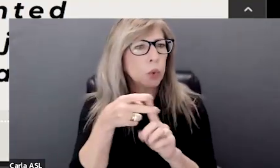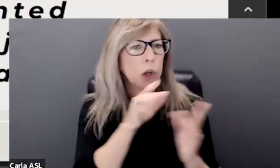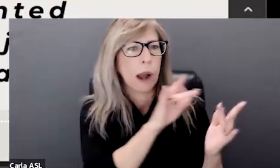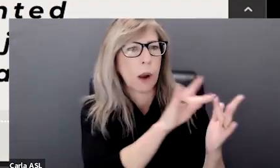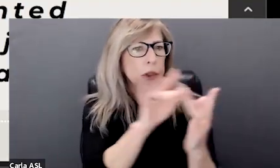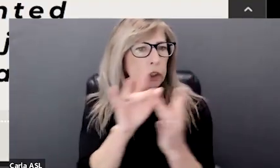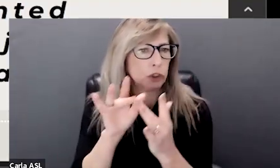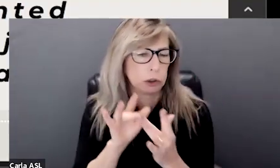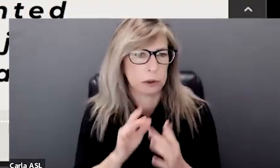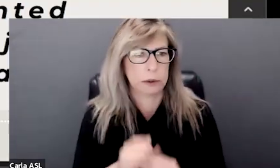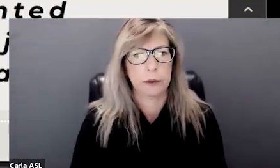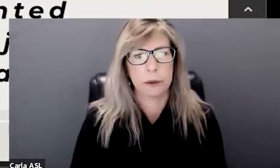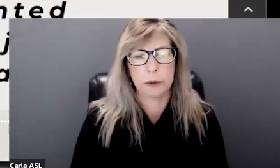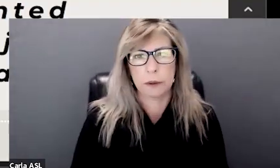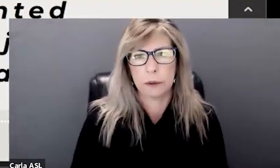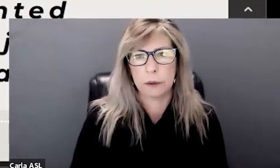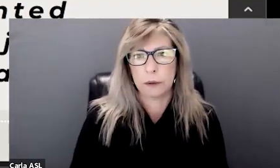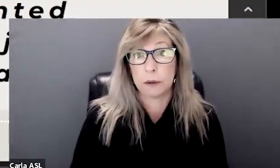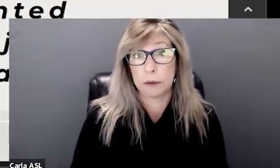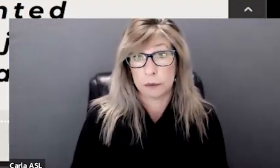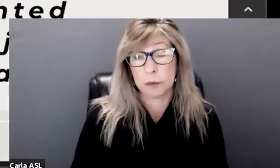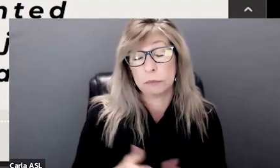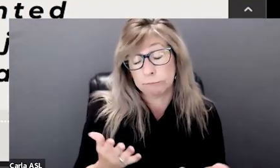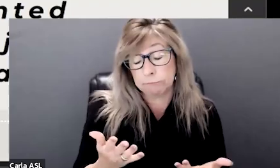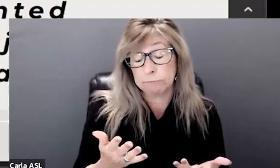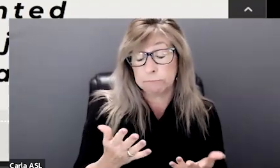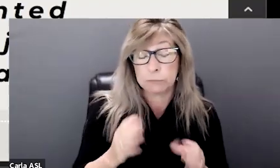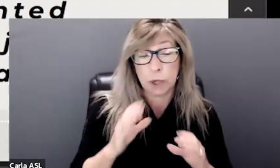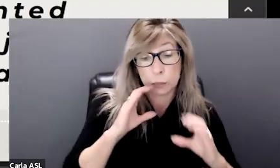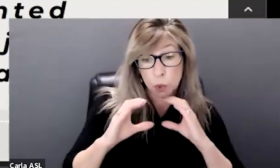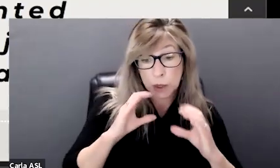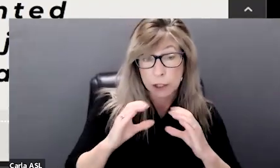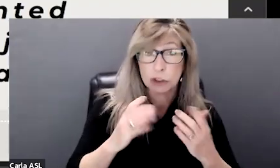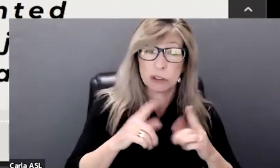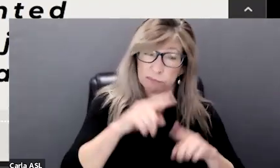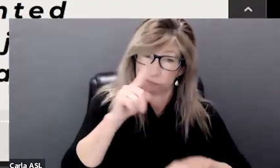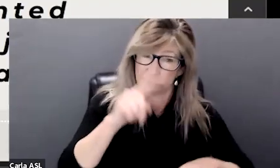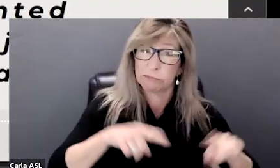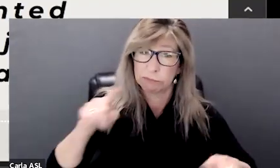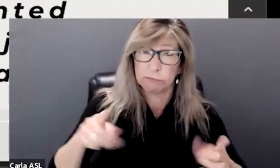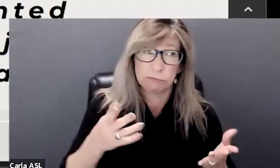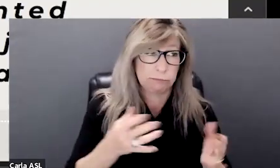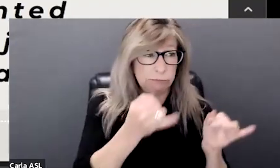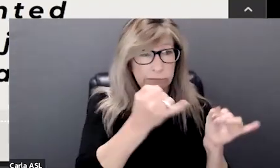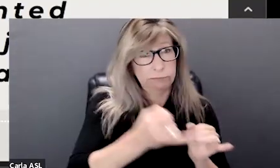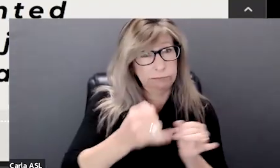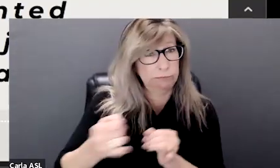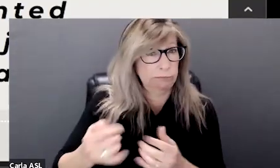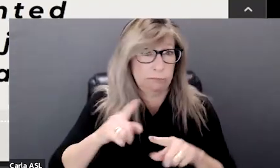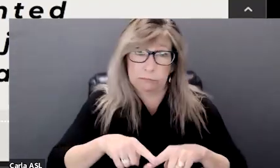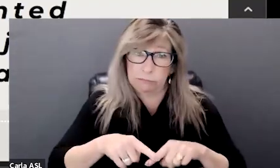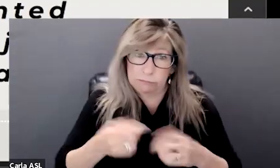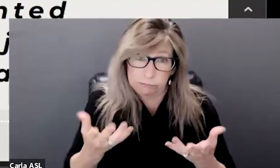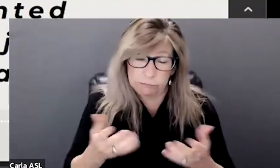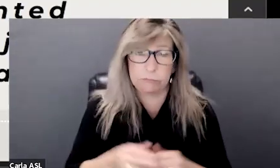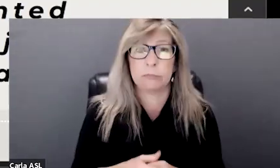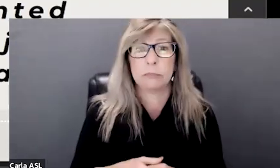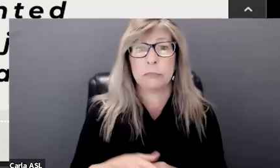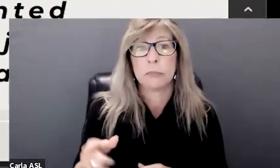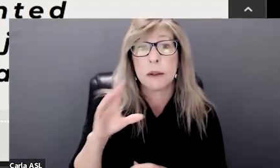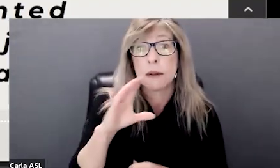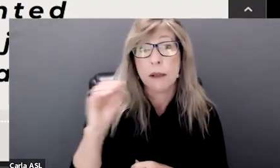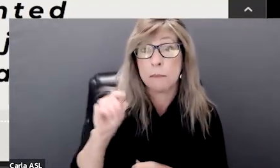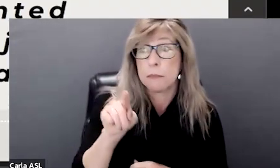people's individual communication needs will vary, it's very common for